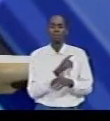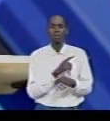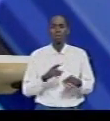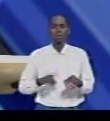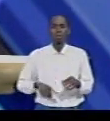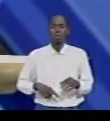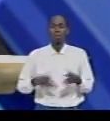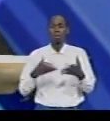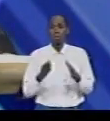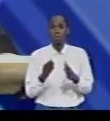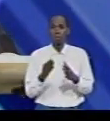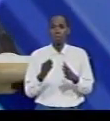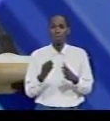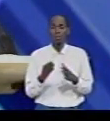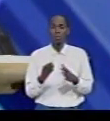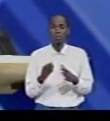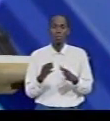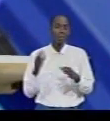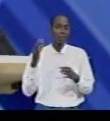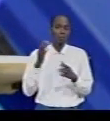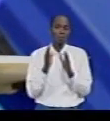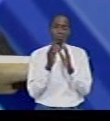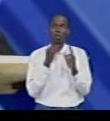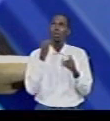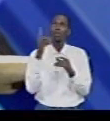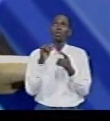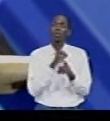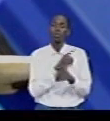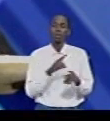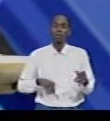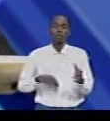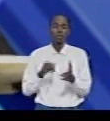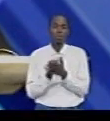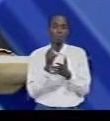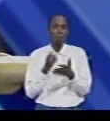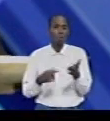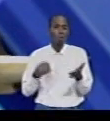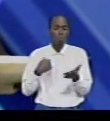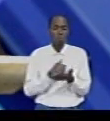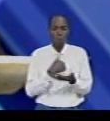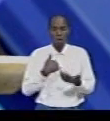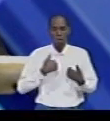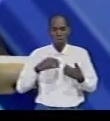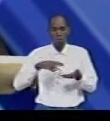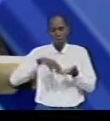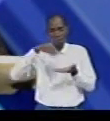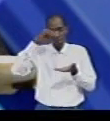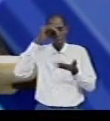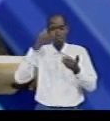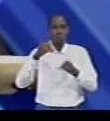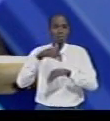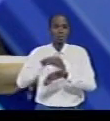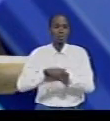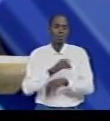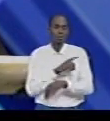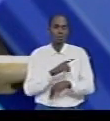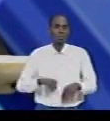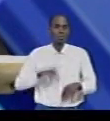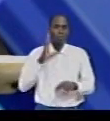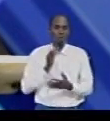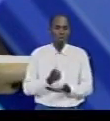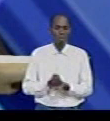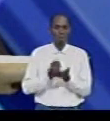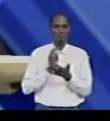got tonight. The Lord will help us. He'll keep us standing strong and faithful to